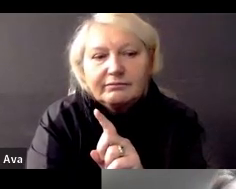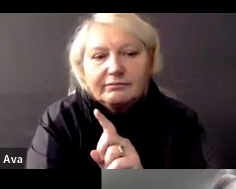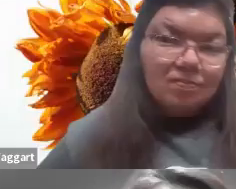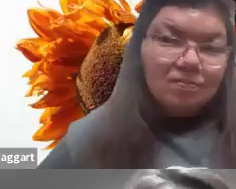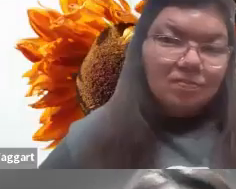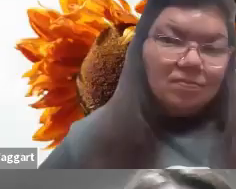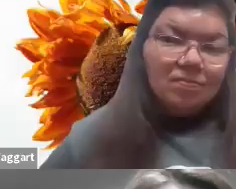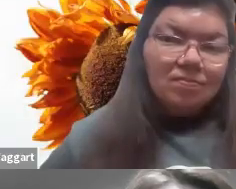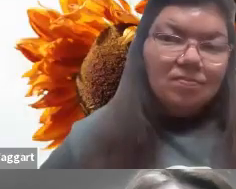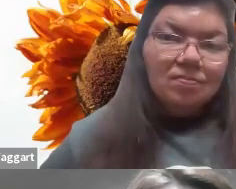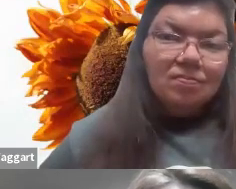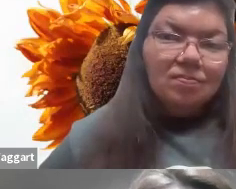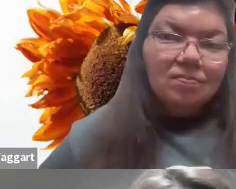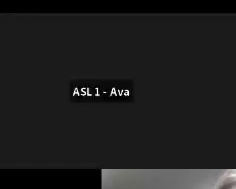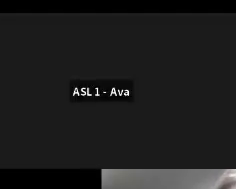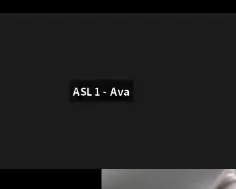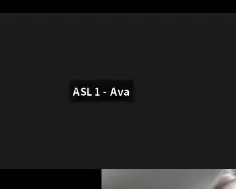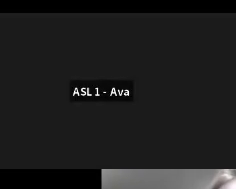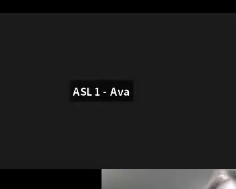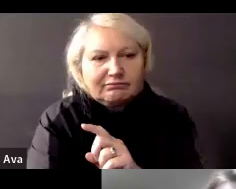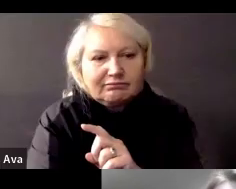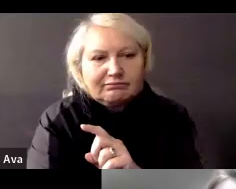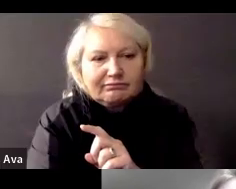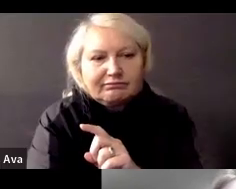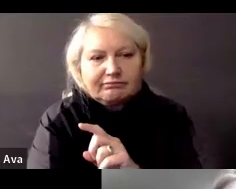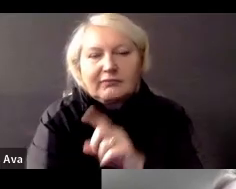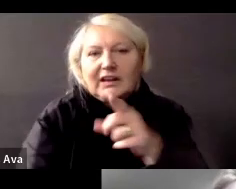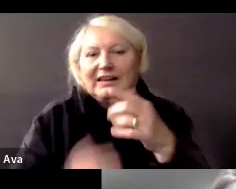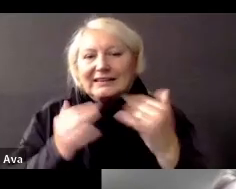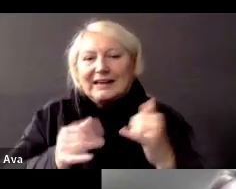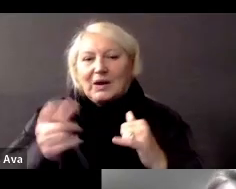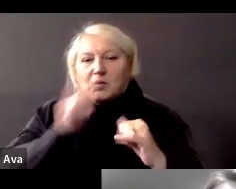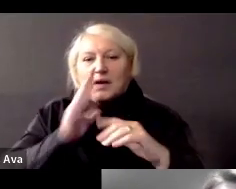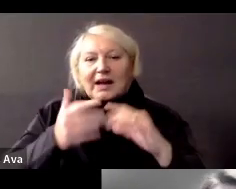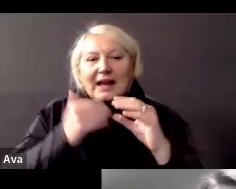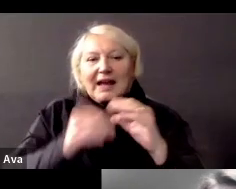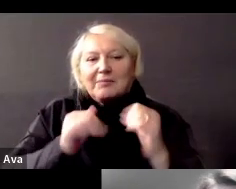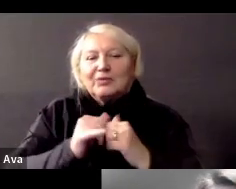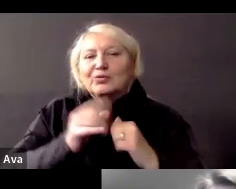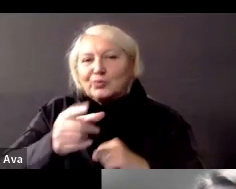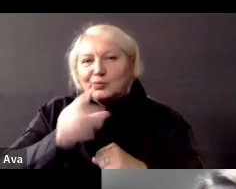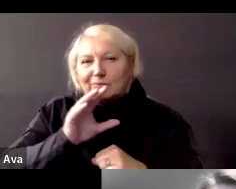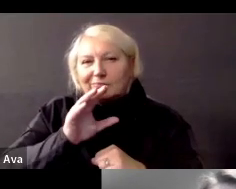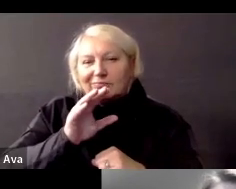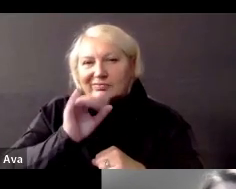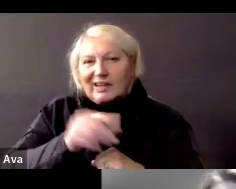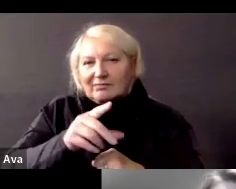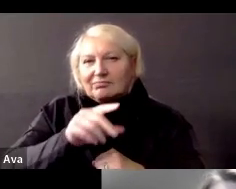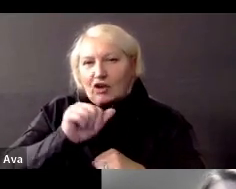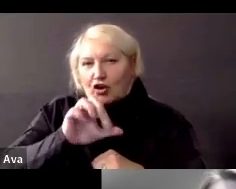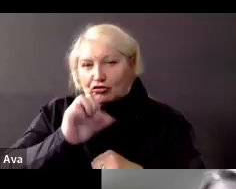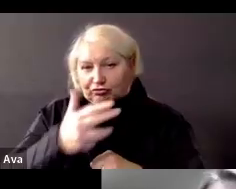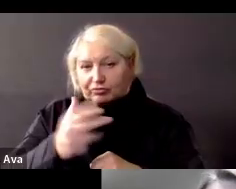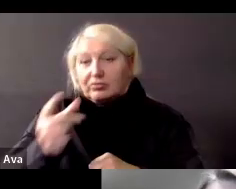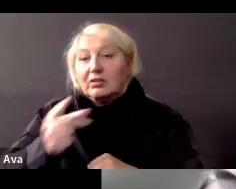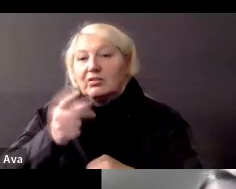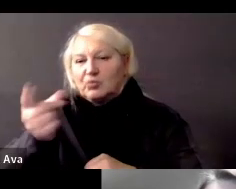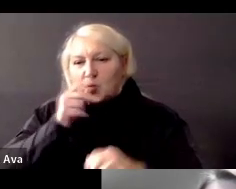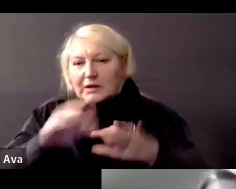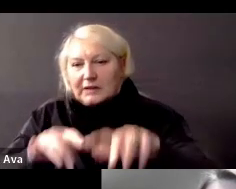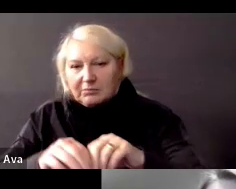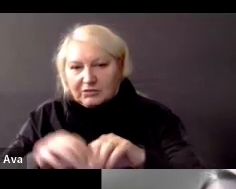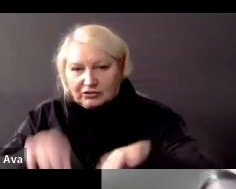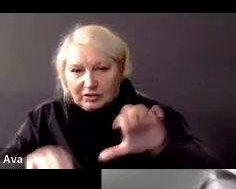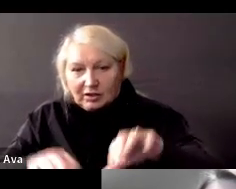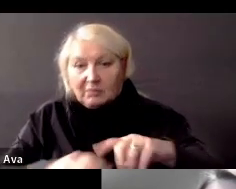to introduce the main theme of today's panel discussion. Welcome, Michael. Thank you. Thank you, Jessica, and